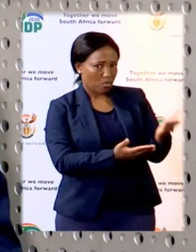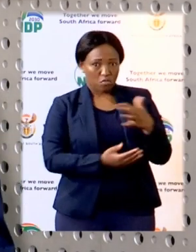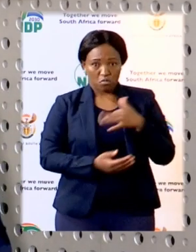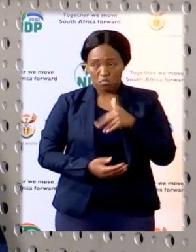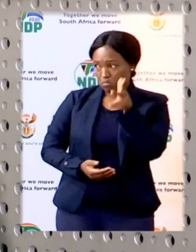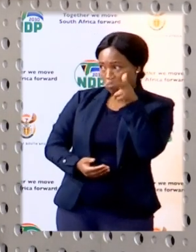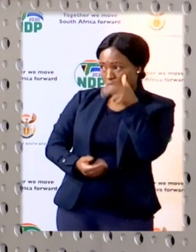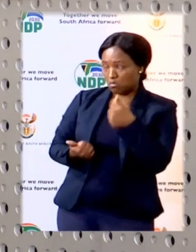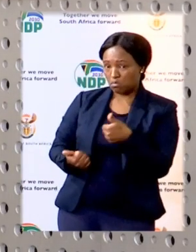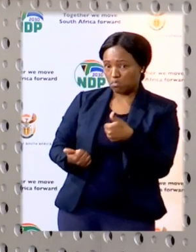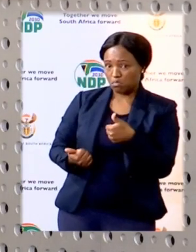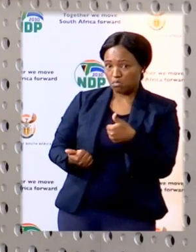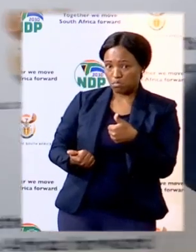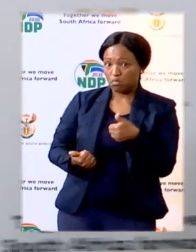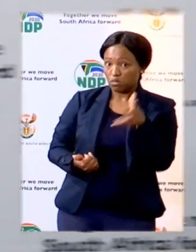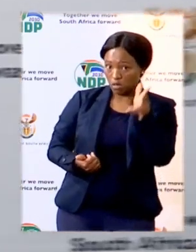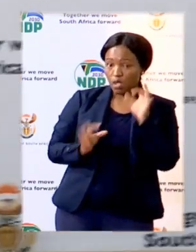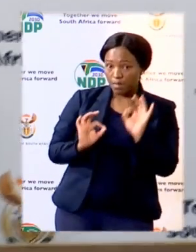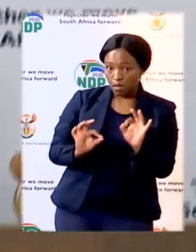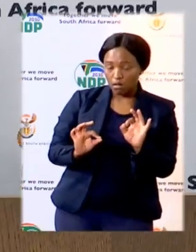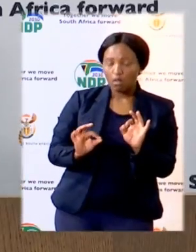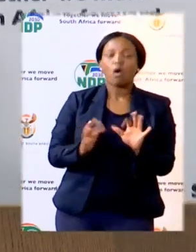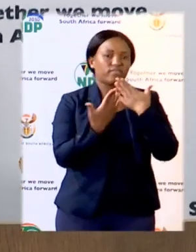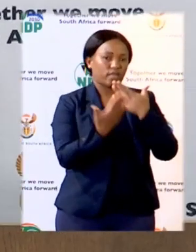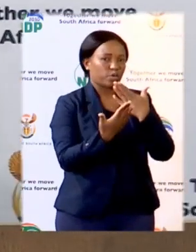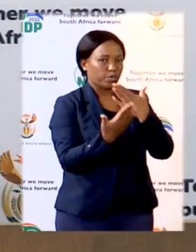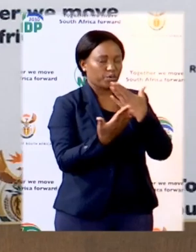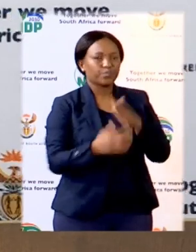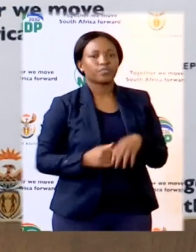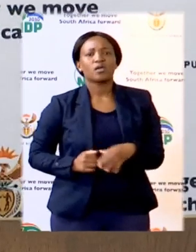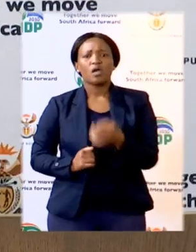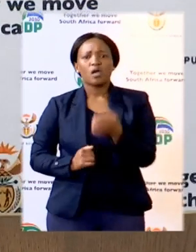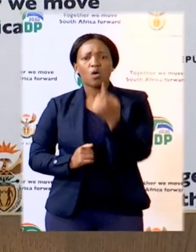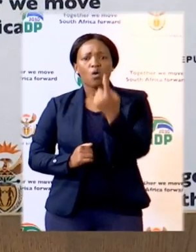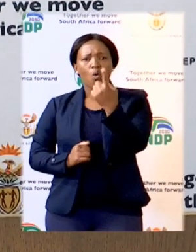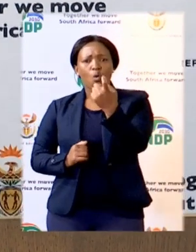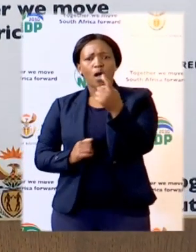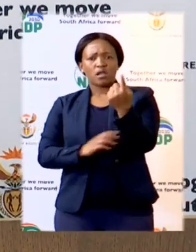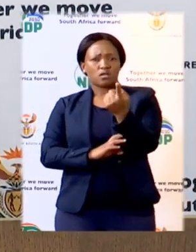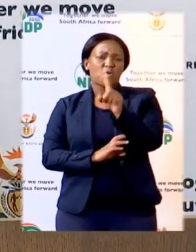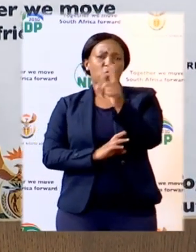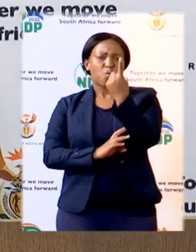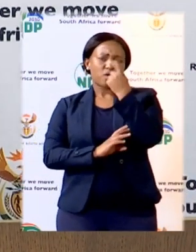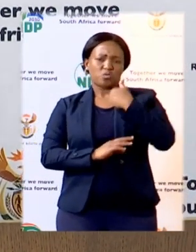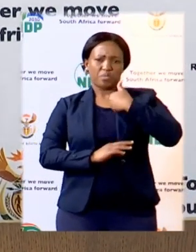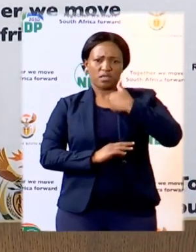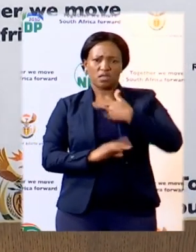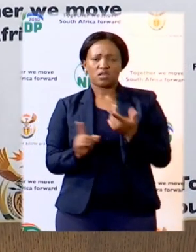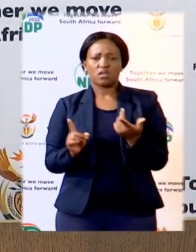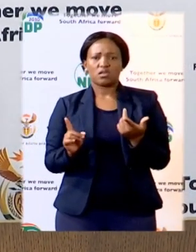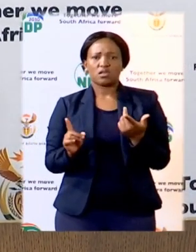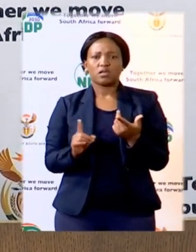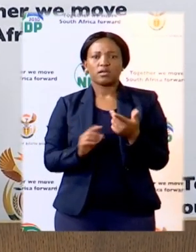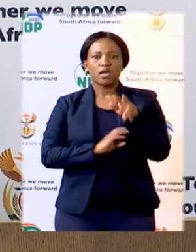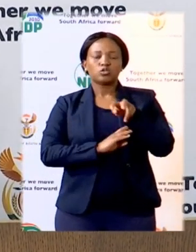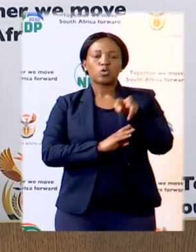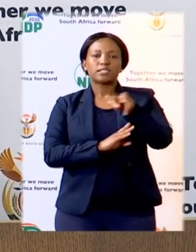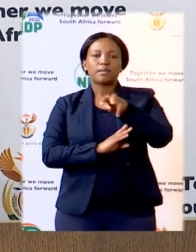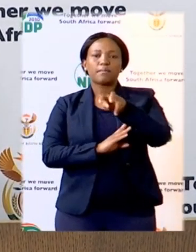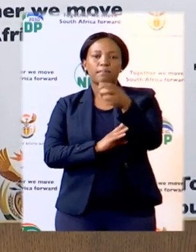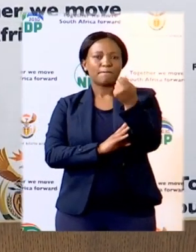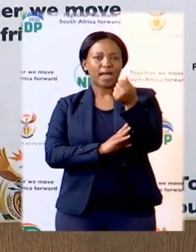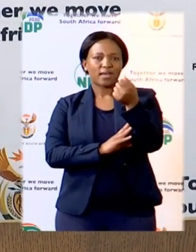I audible? We can hear you. Okay, thank you. There was one question directed to me specifically relating to the Tourism